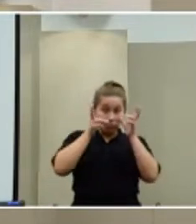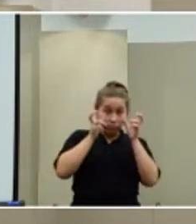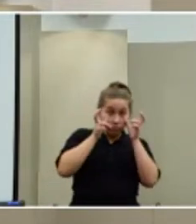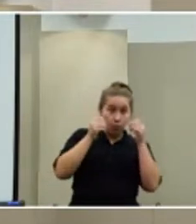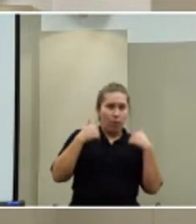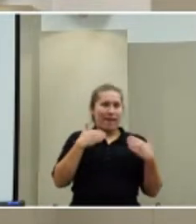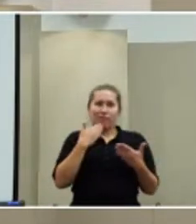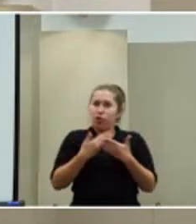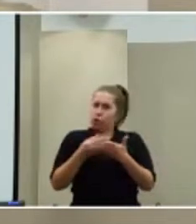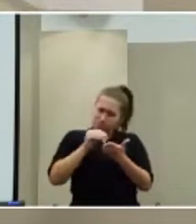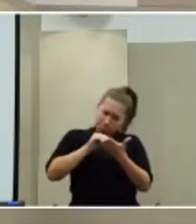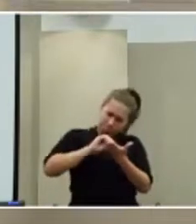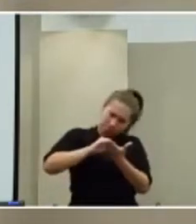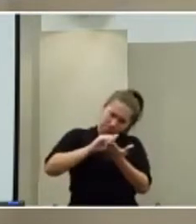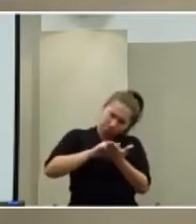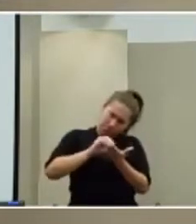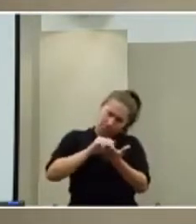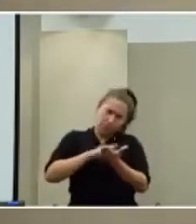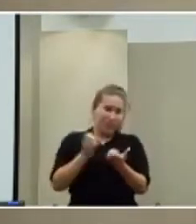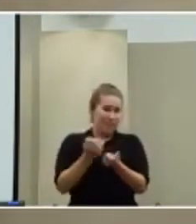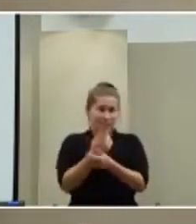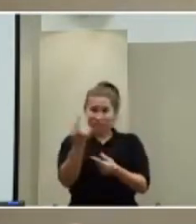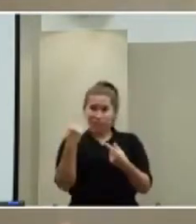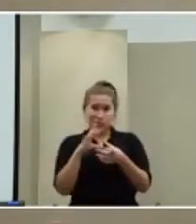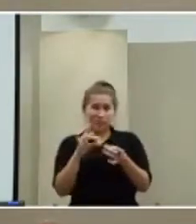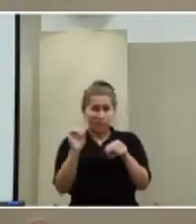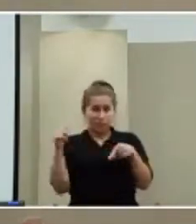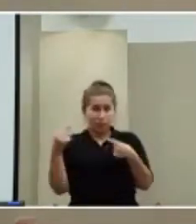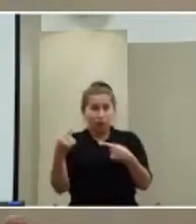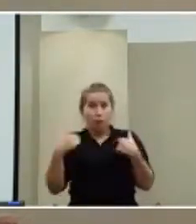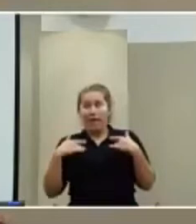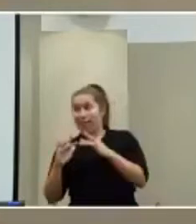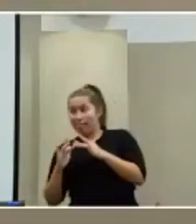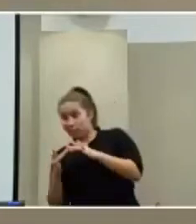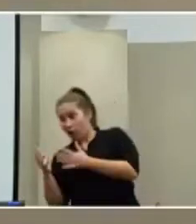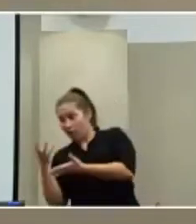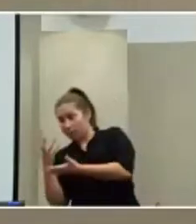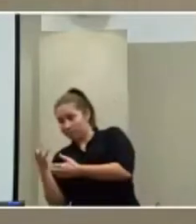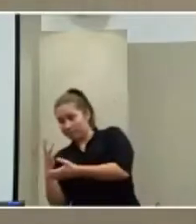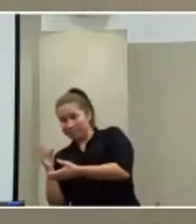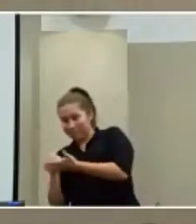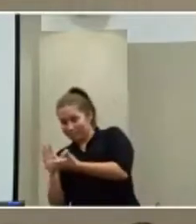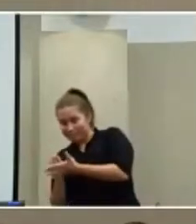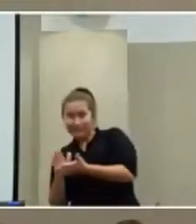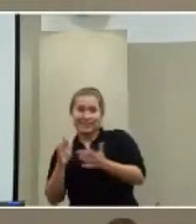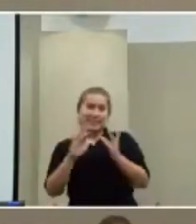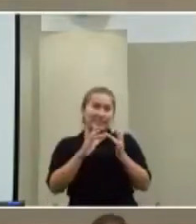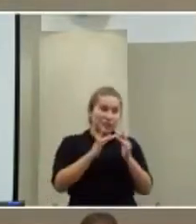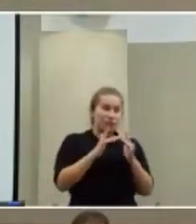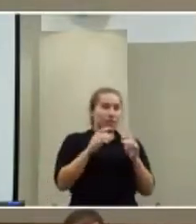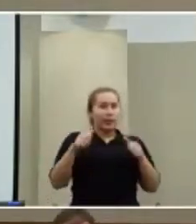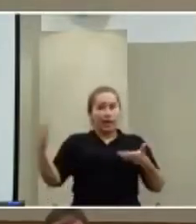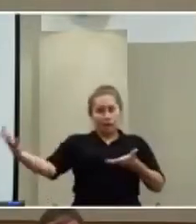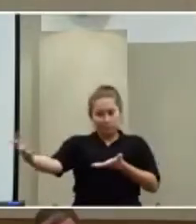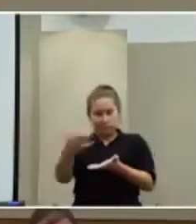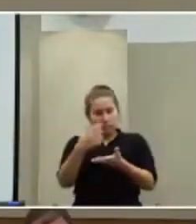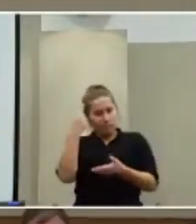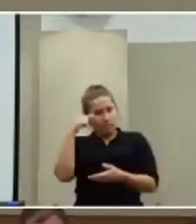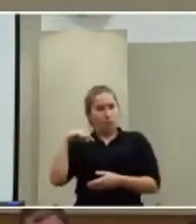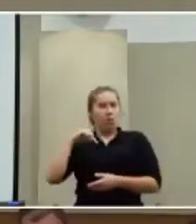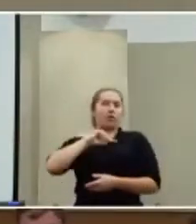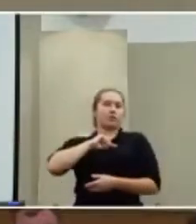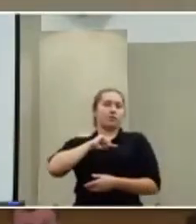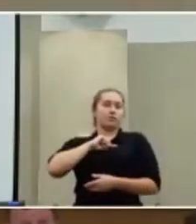good notes done electronically, digitally, and we'll be able to compile that for ourselves for